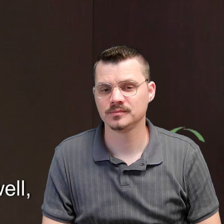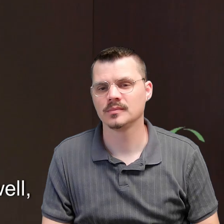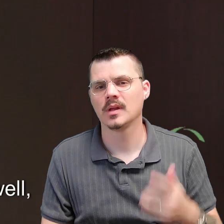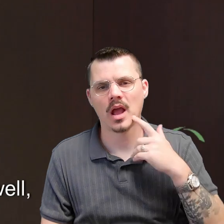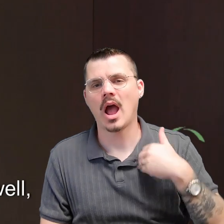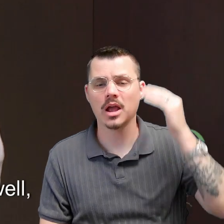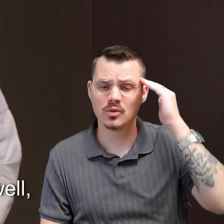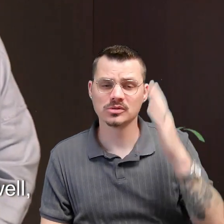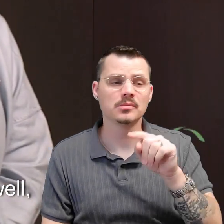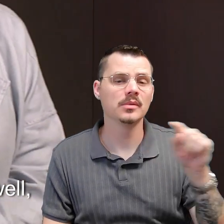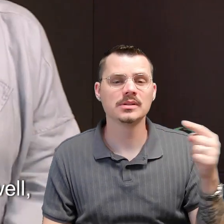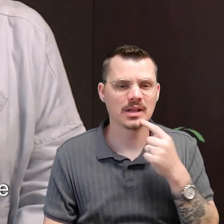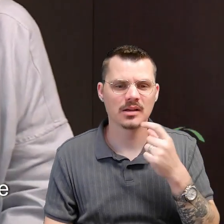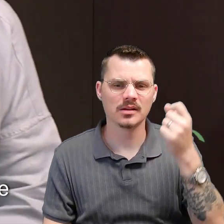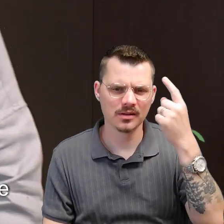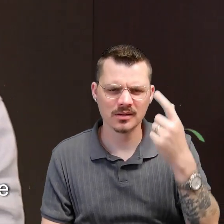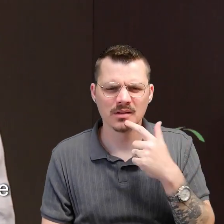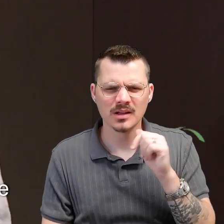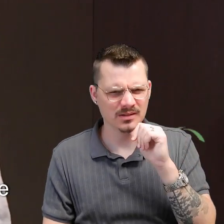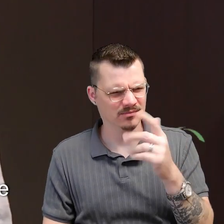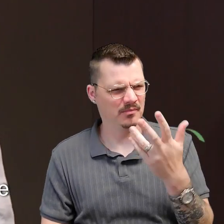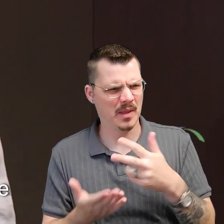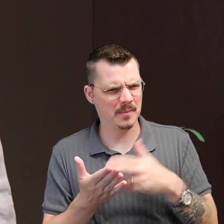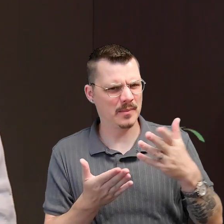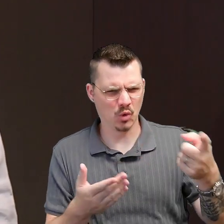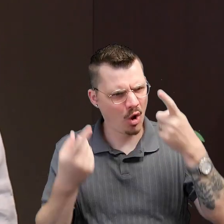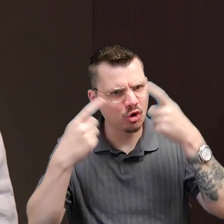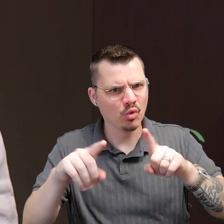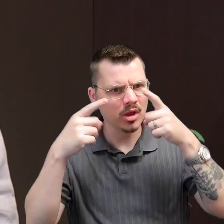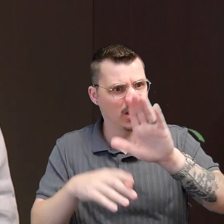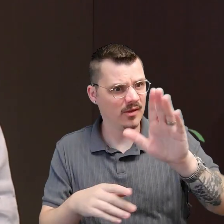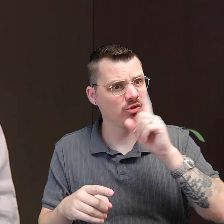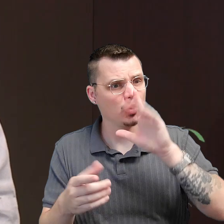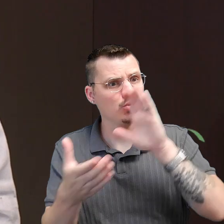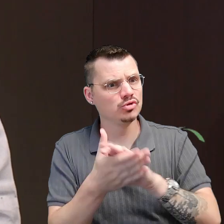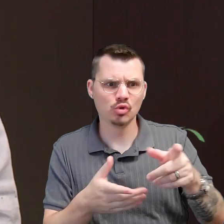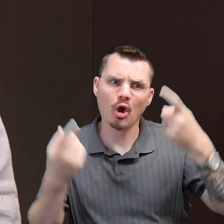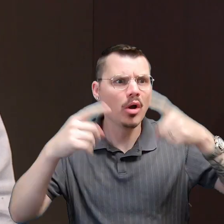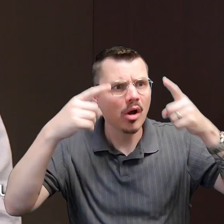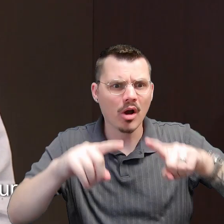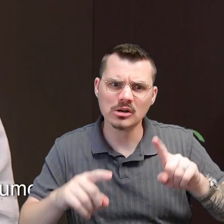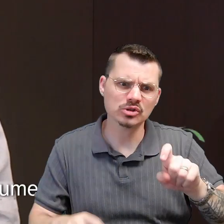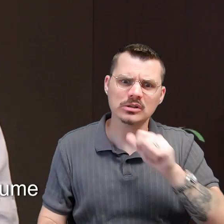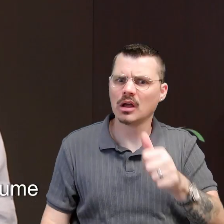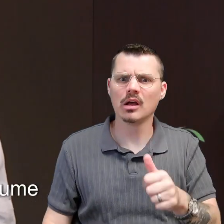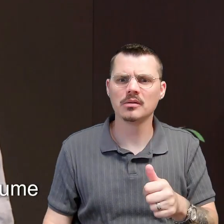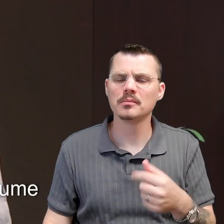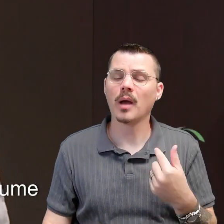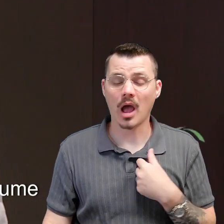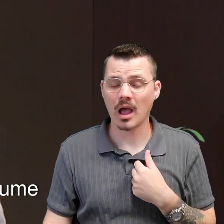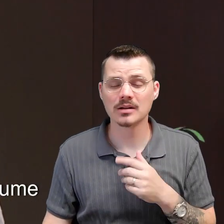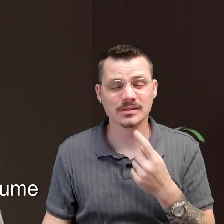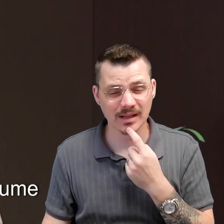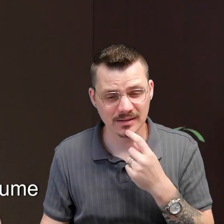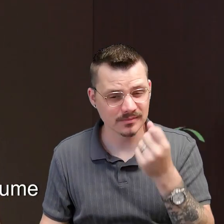I know I've heard other people say, well, doesn't it seem then that you're like agreeing with the delusion? And I